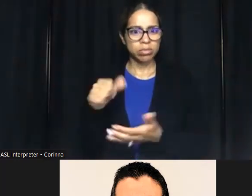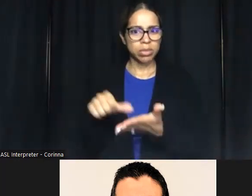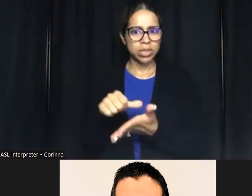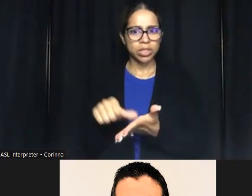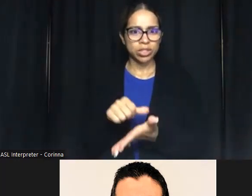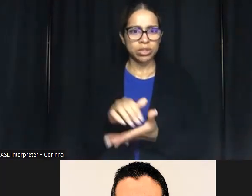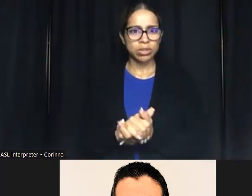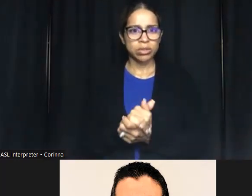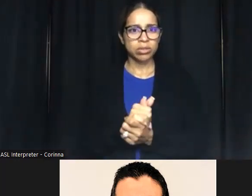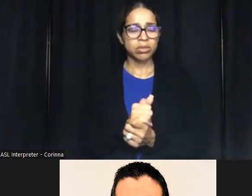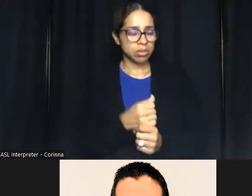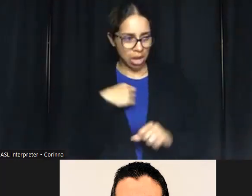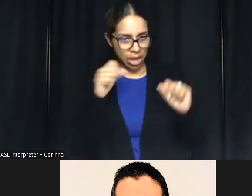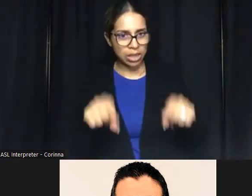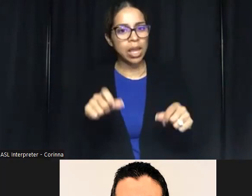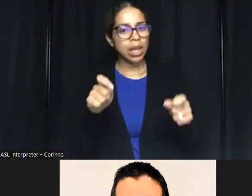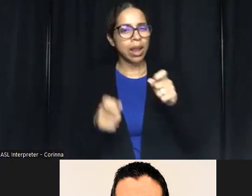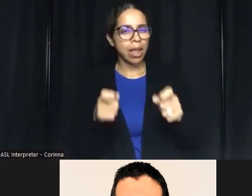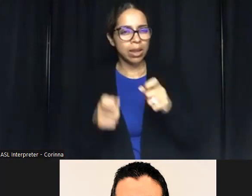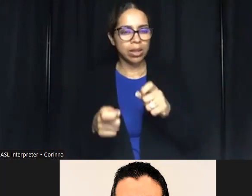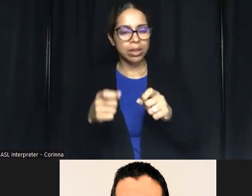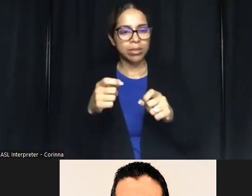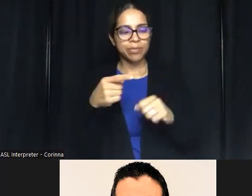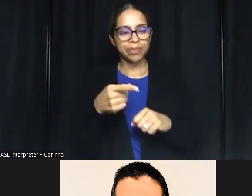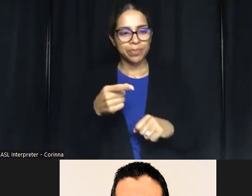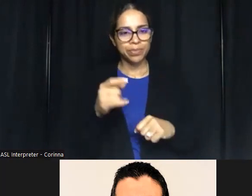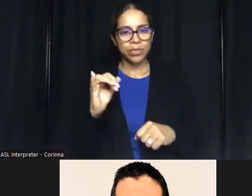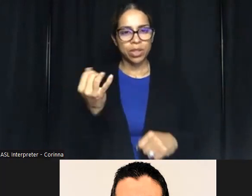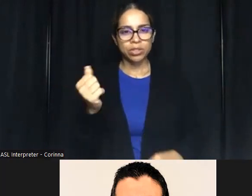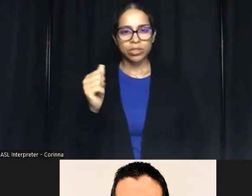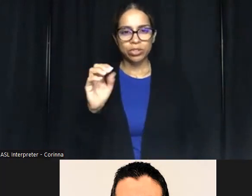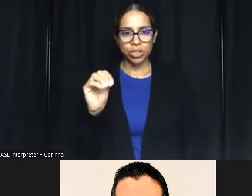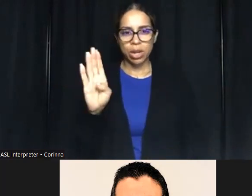Yeah, I'm able to edit the Jamboard, and then